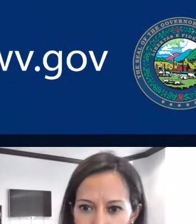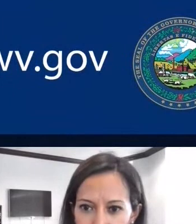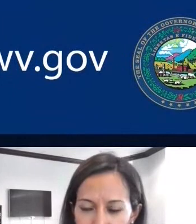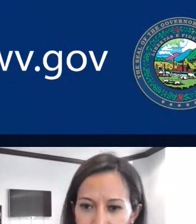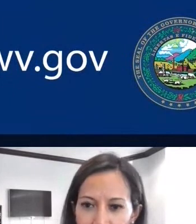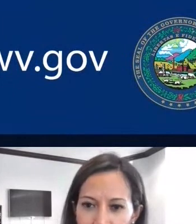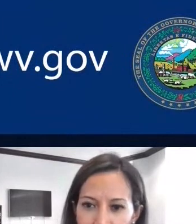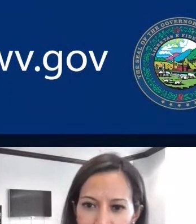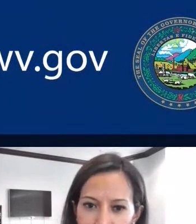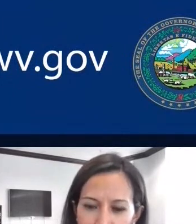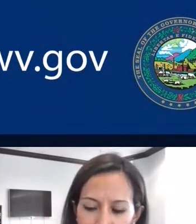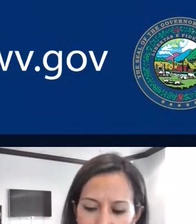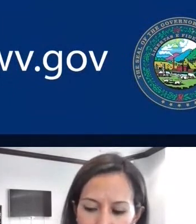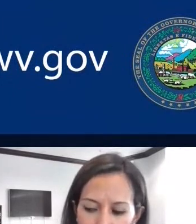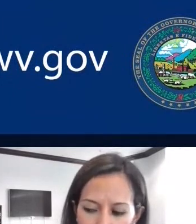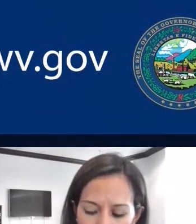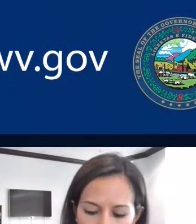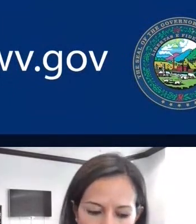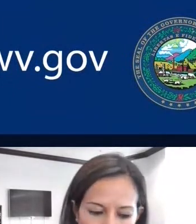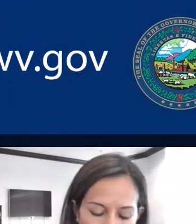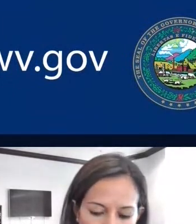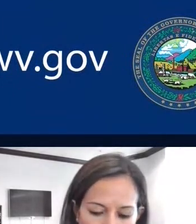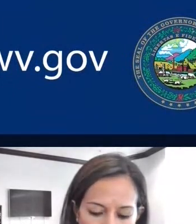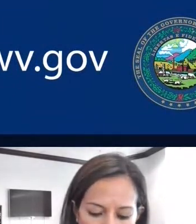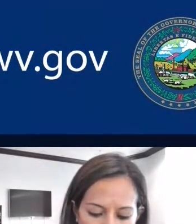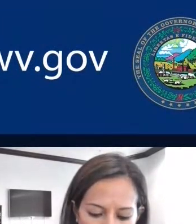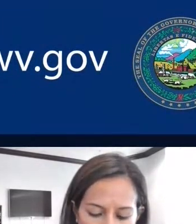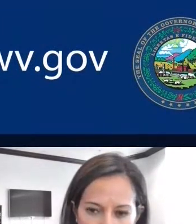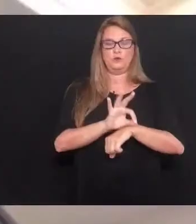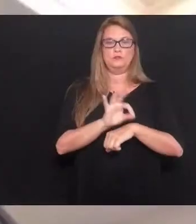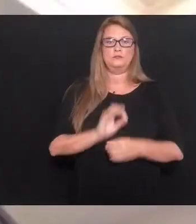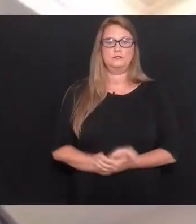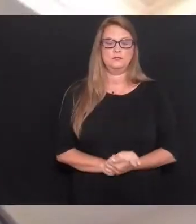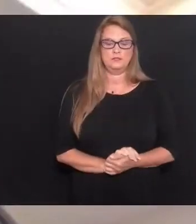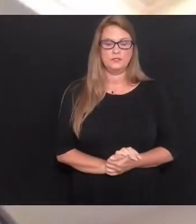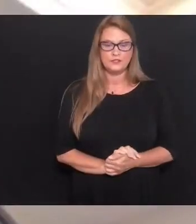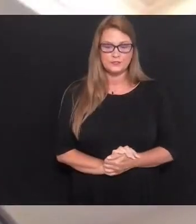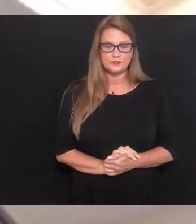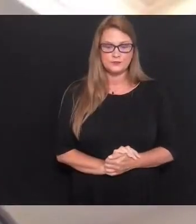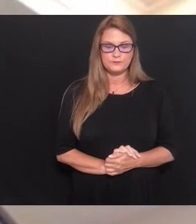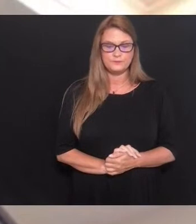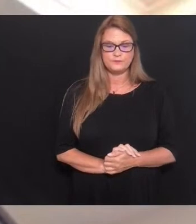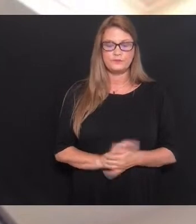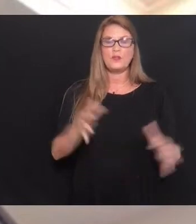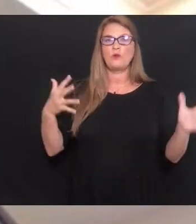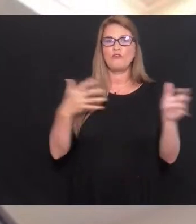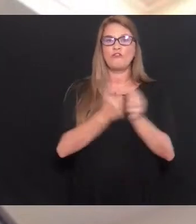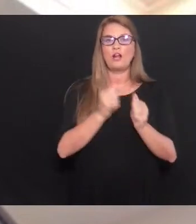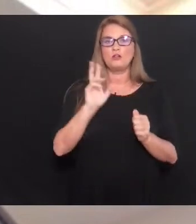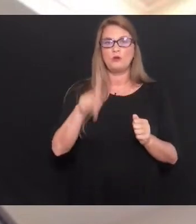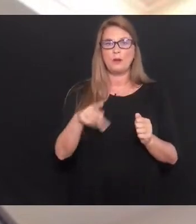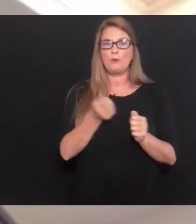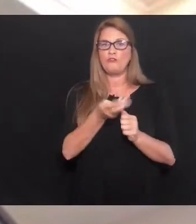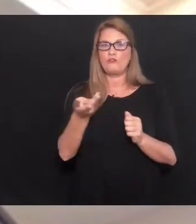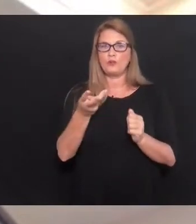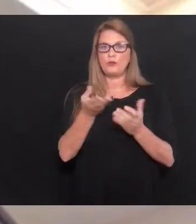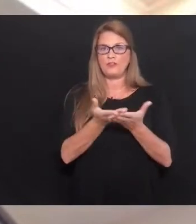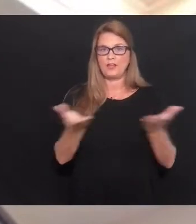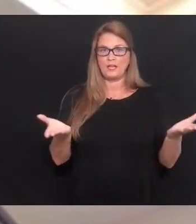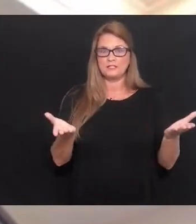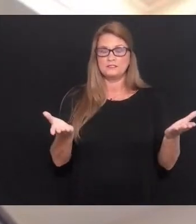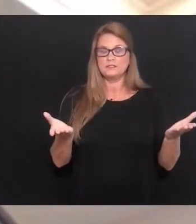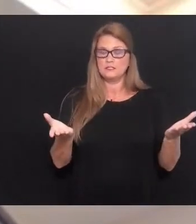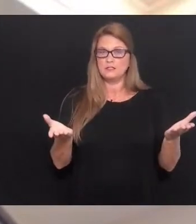Joint Interagency Task Force. Good morning. Follow up on a couple other items. I know there have